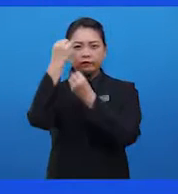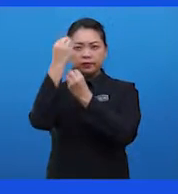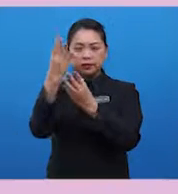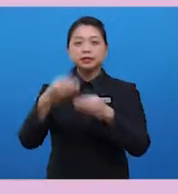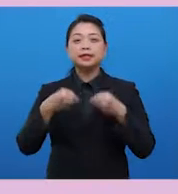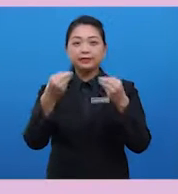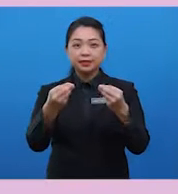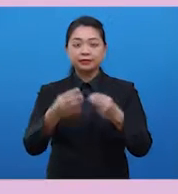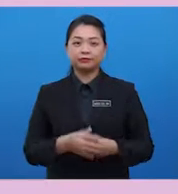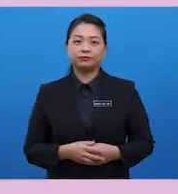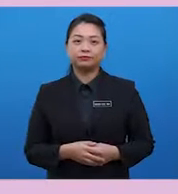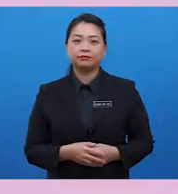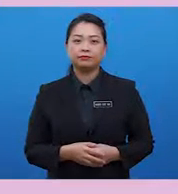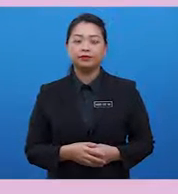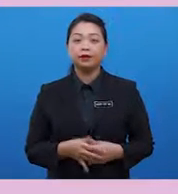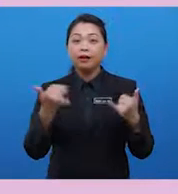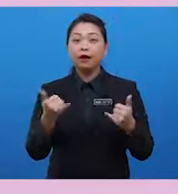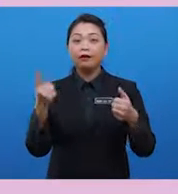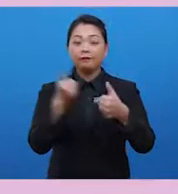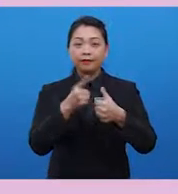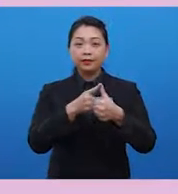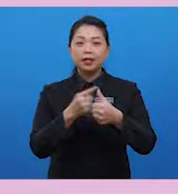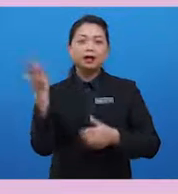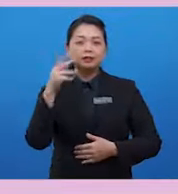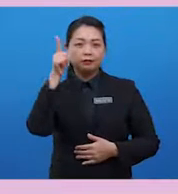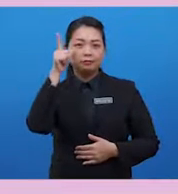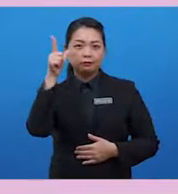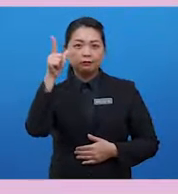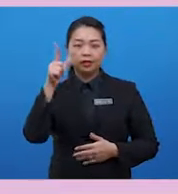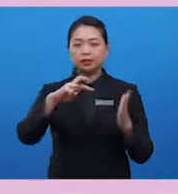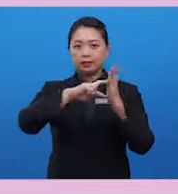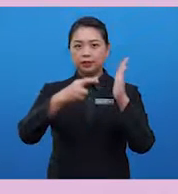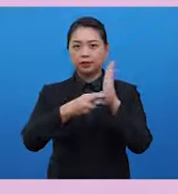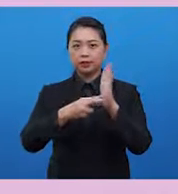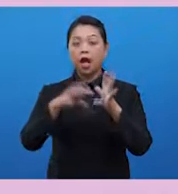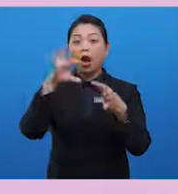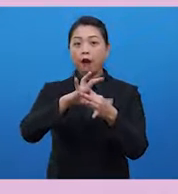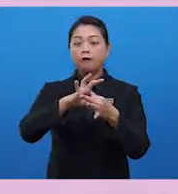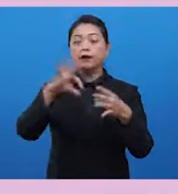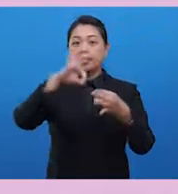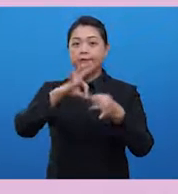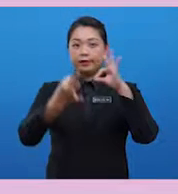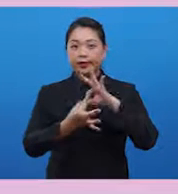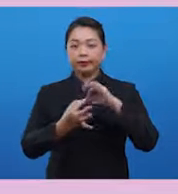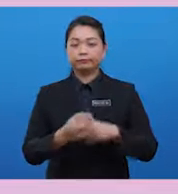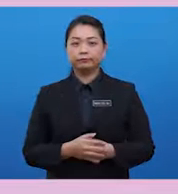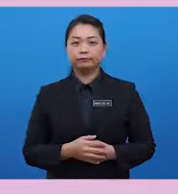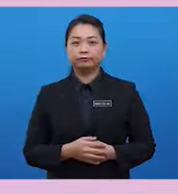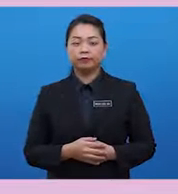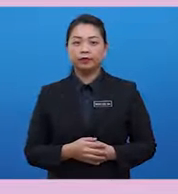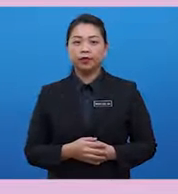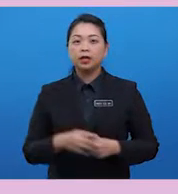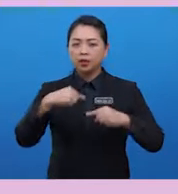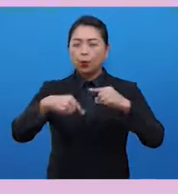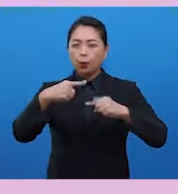given. Now, first, let us look at the definition of inferring. Inferring is